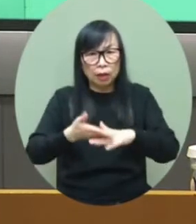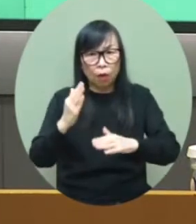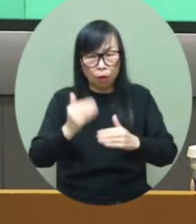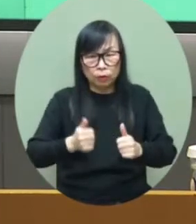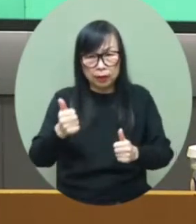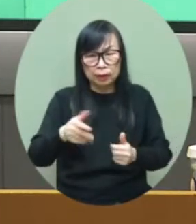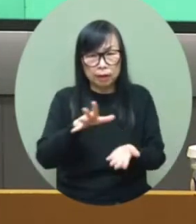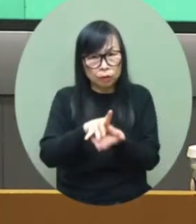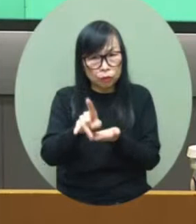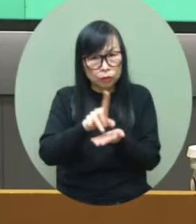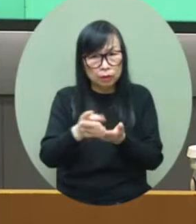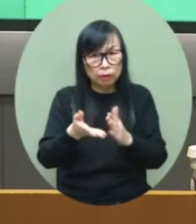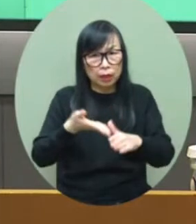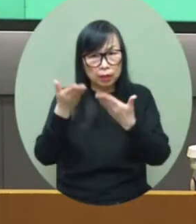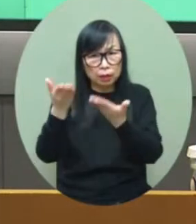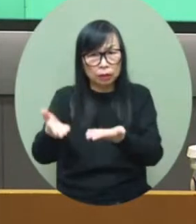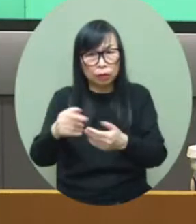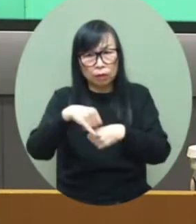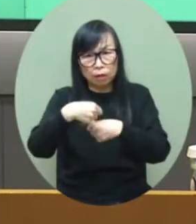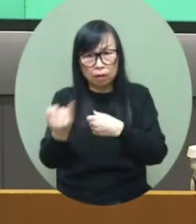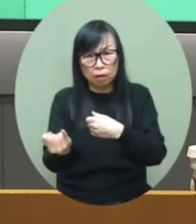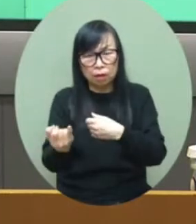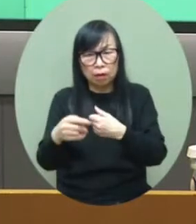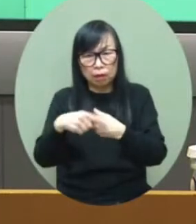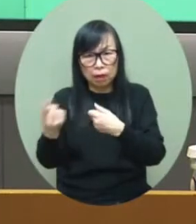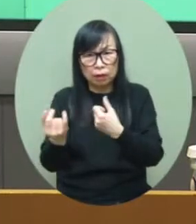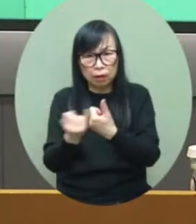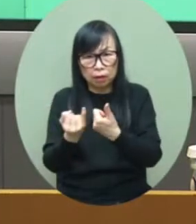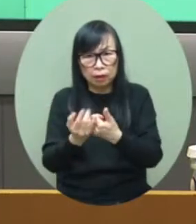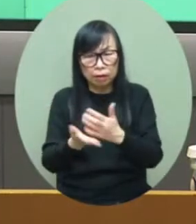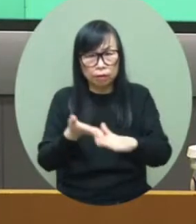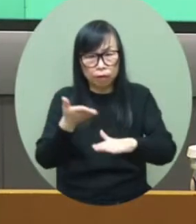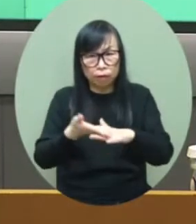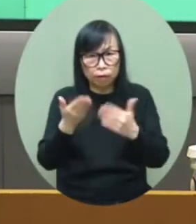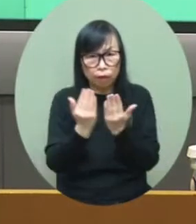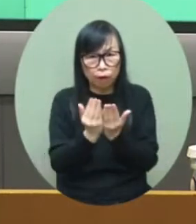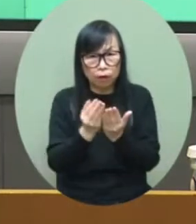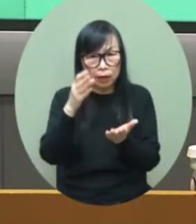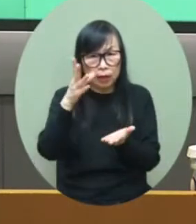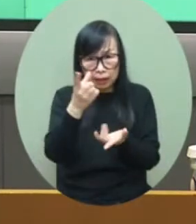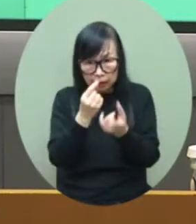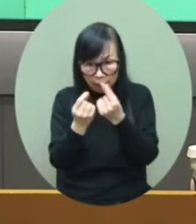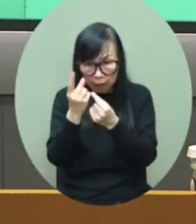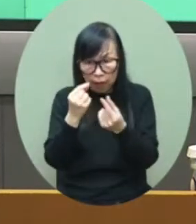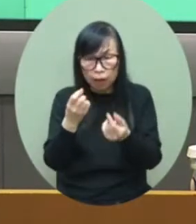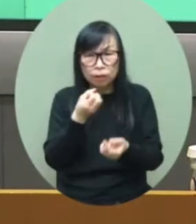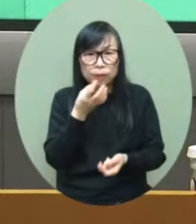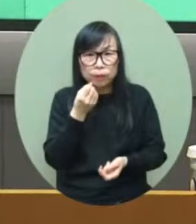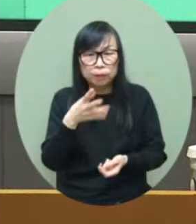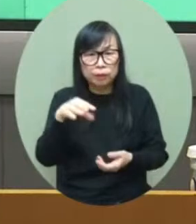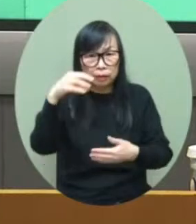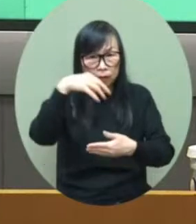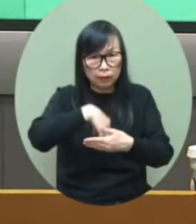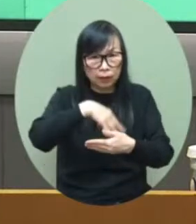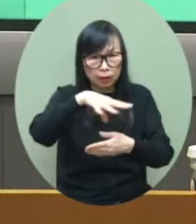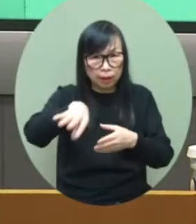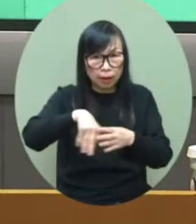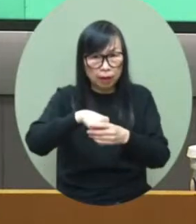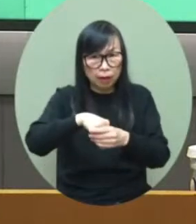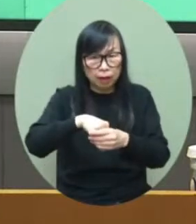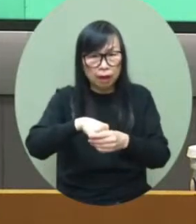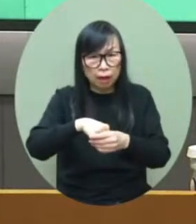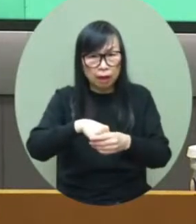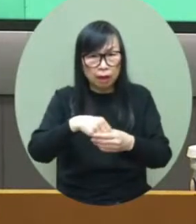The Education Bureau has created a dedicated website to help cross-boundary students to adjust to